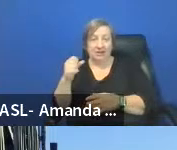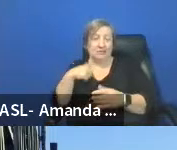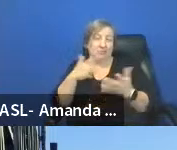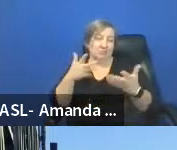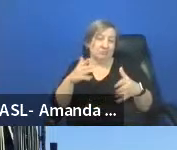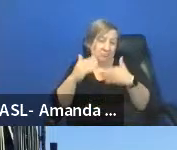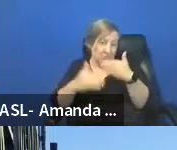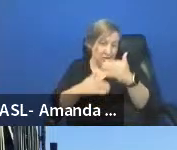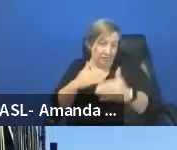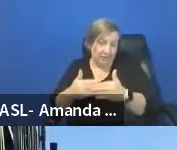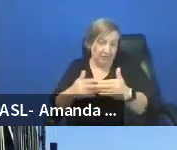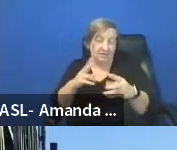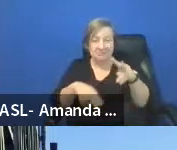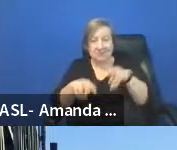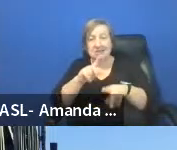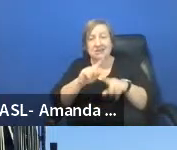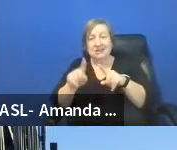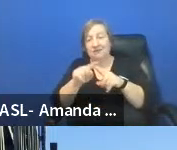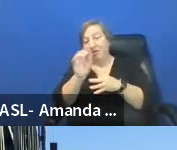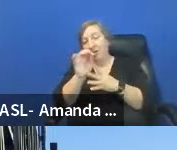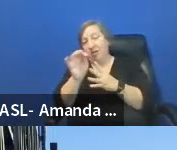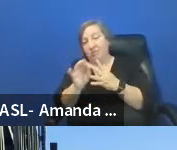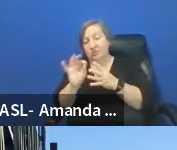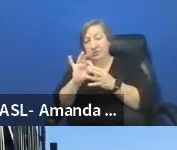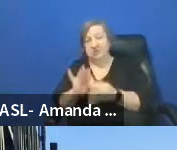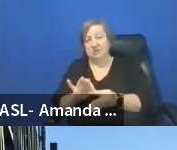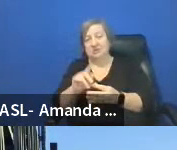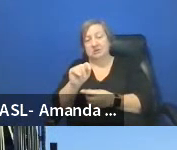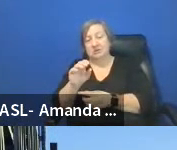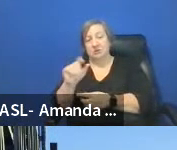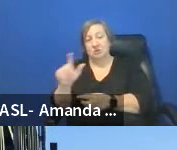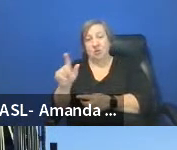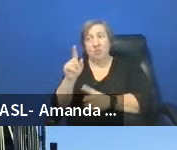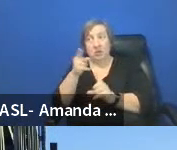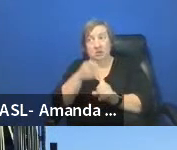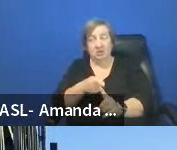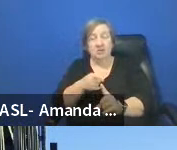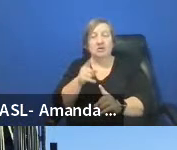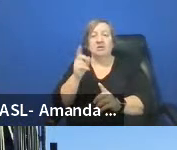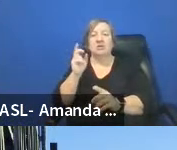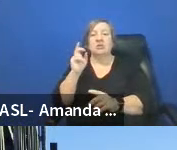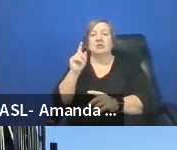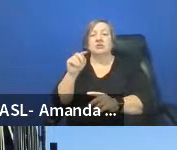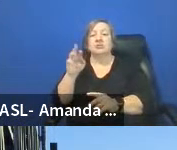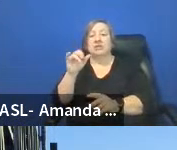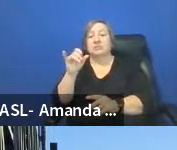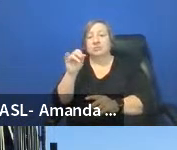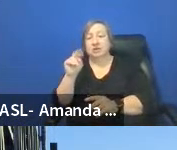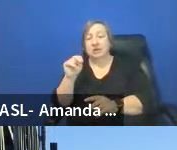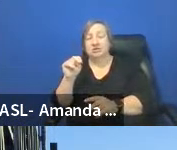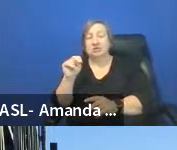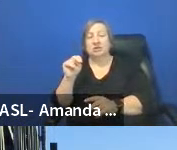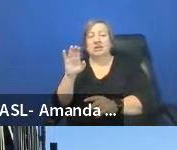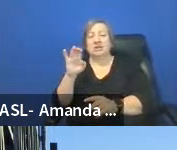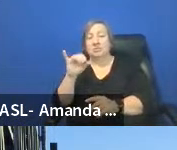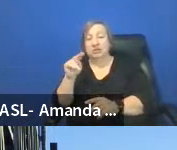at different options for tolling. But at the end of the day, it is the transportation commissions that will decide whether it's